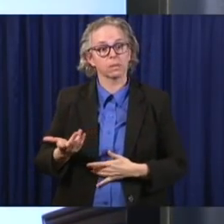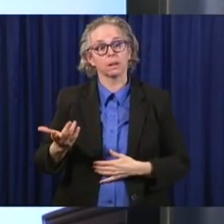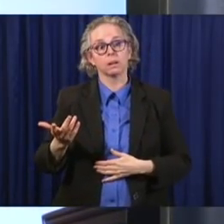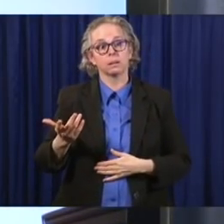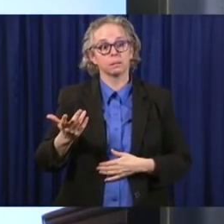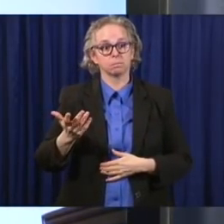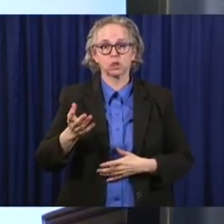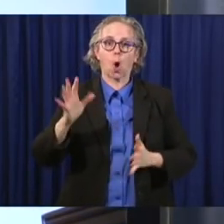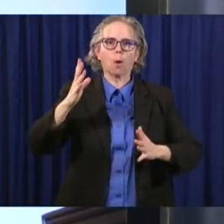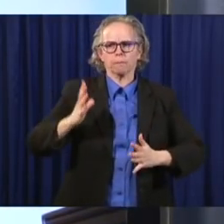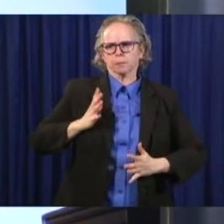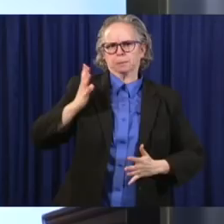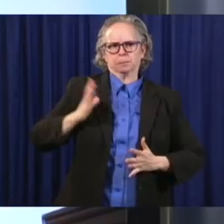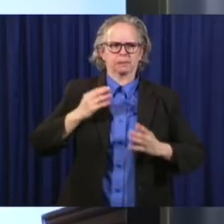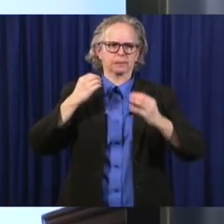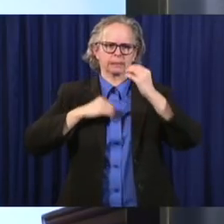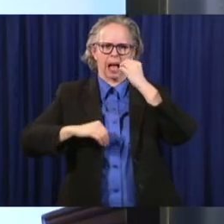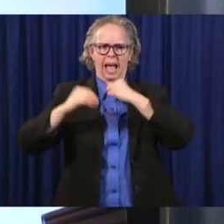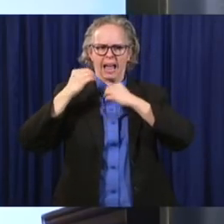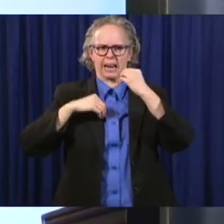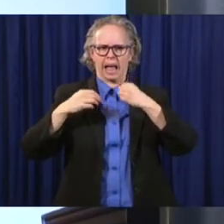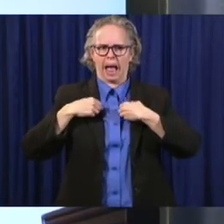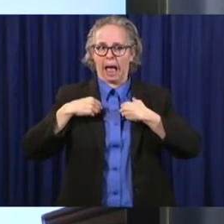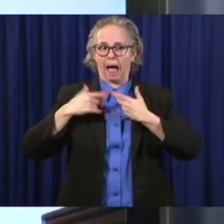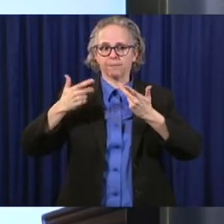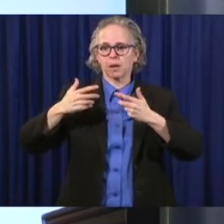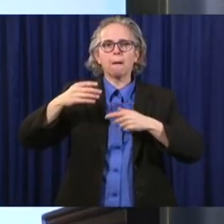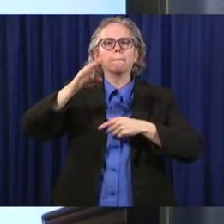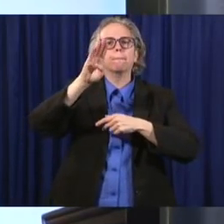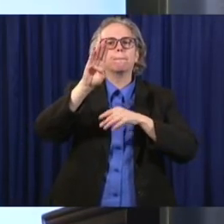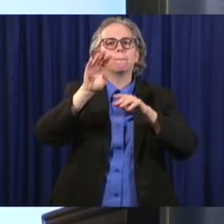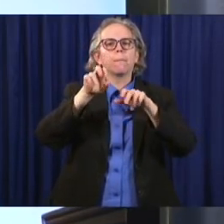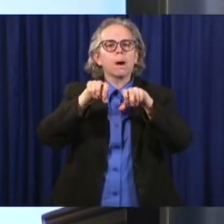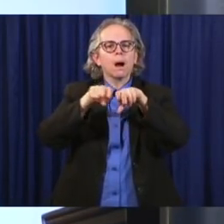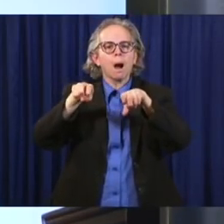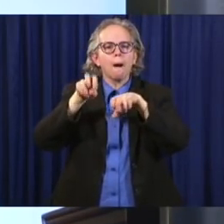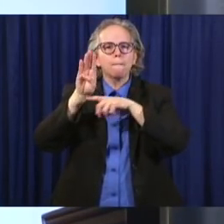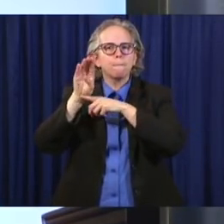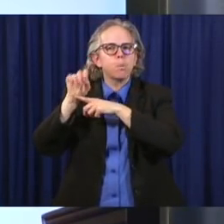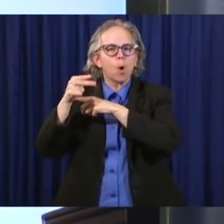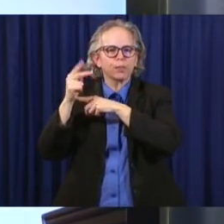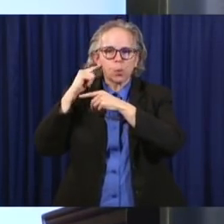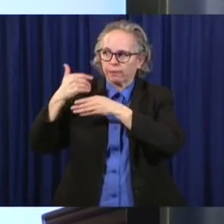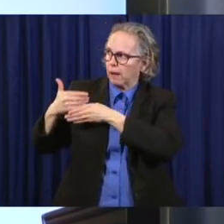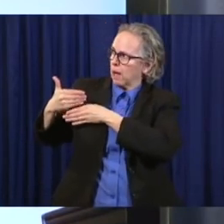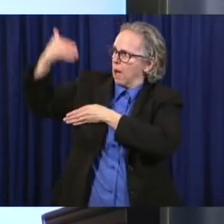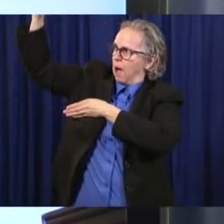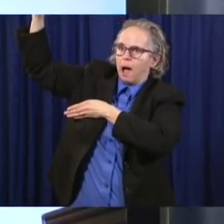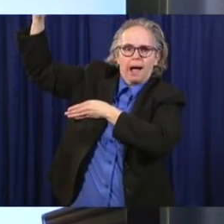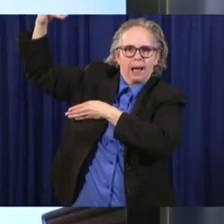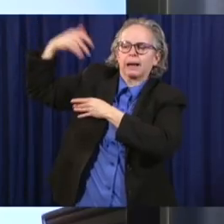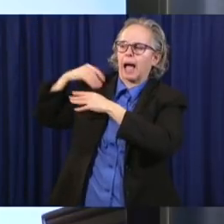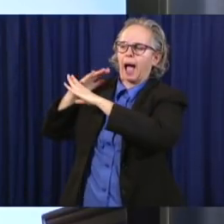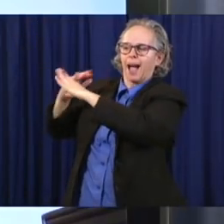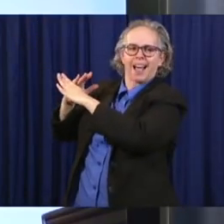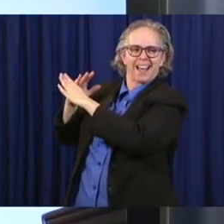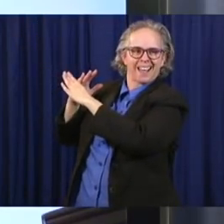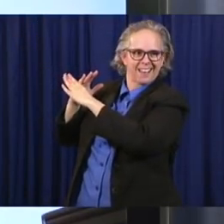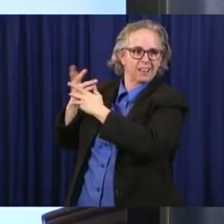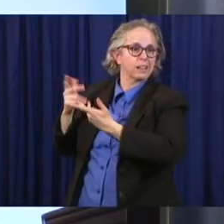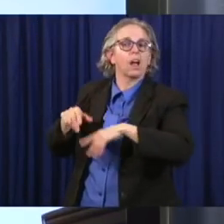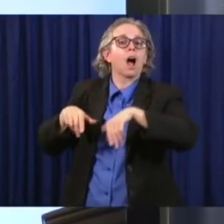almost like a wall. Or in some locations, they're using plexiglass that's being installed to separate. So we wanted to give